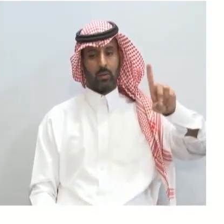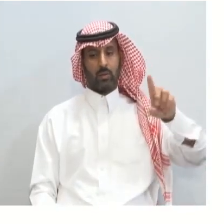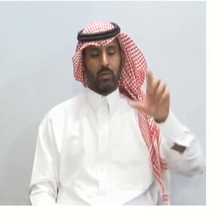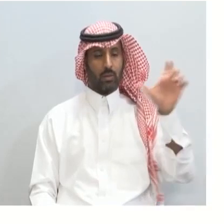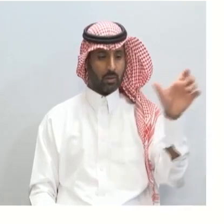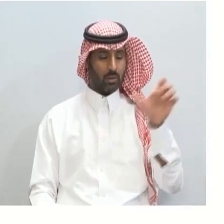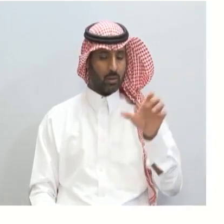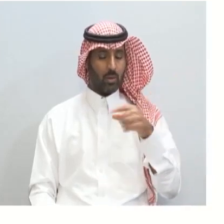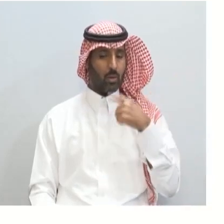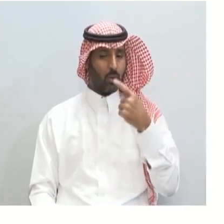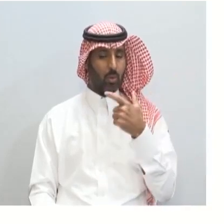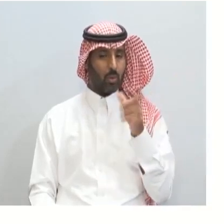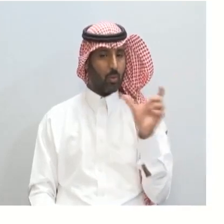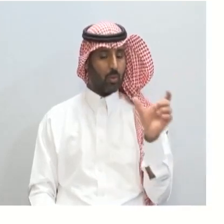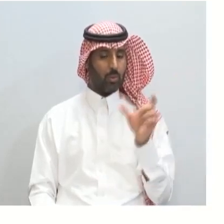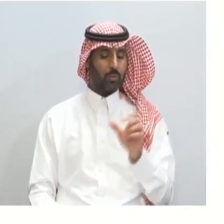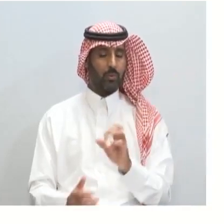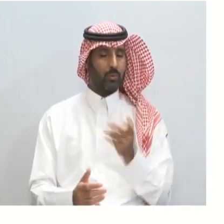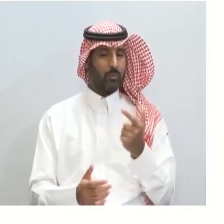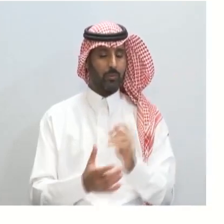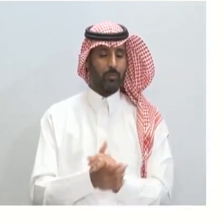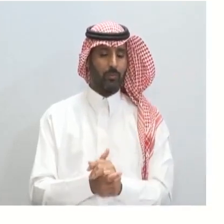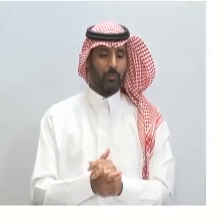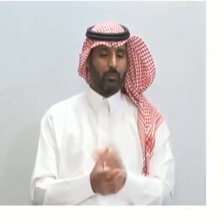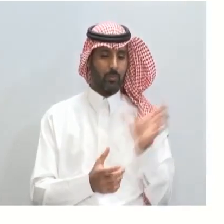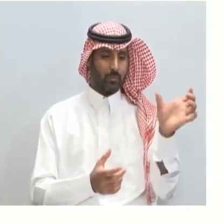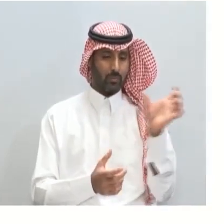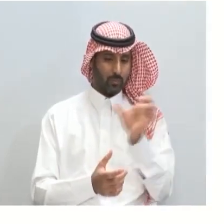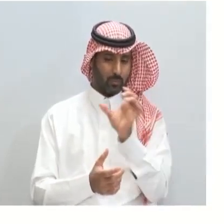which expressions does Majid use here?